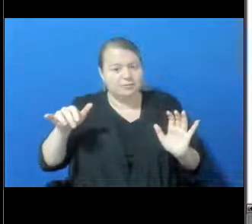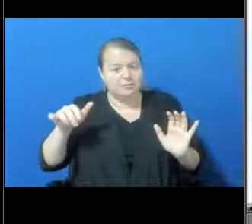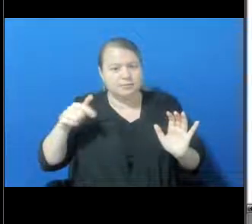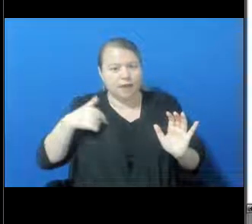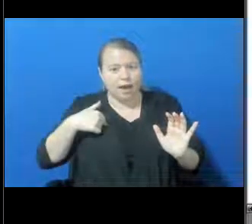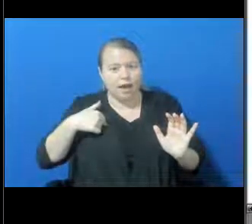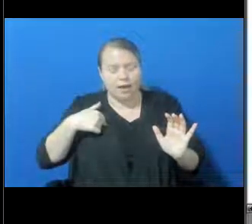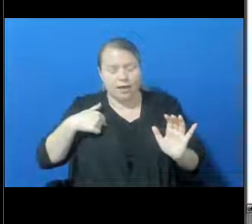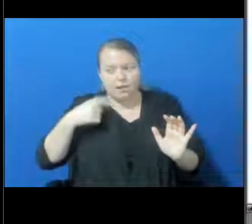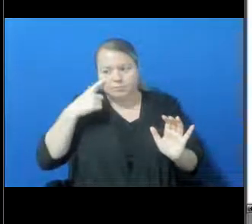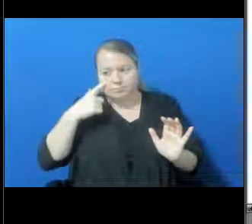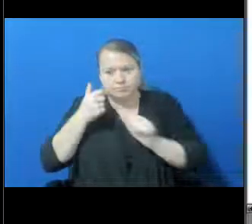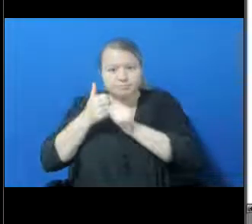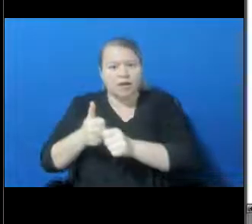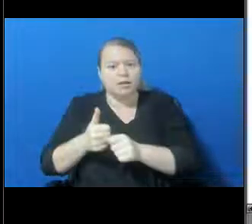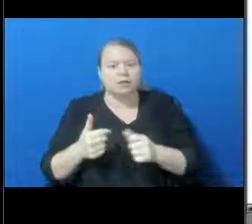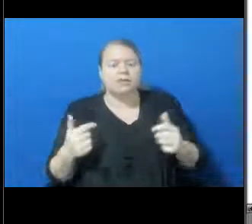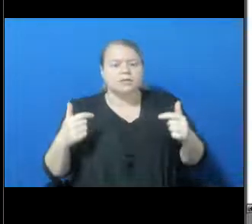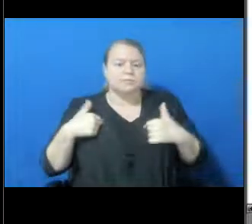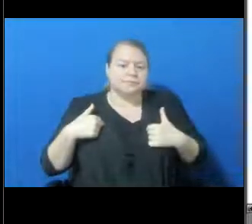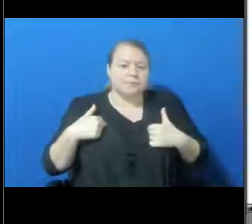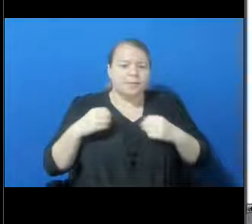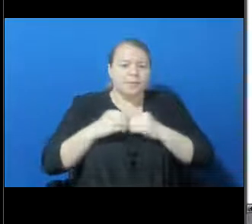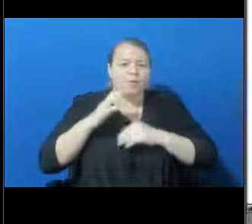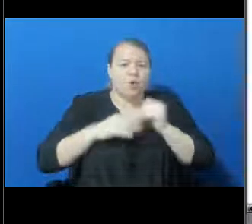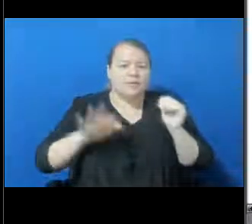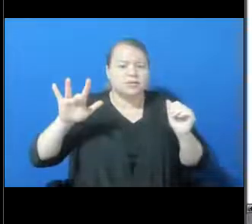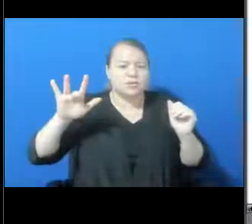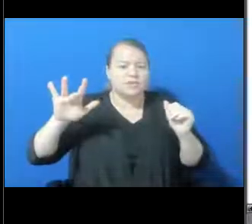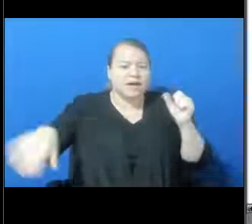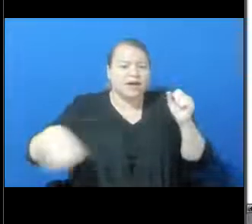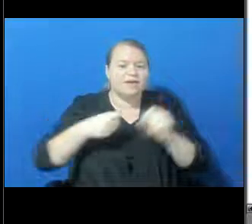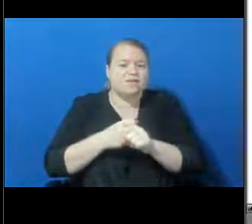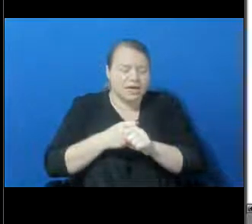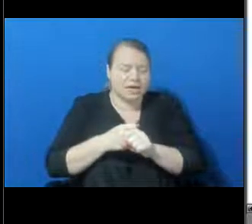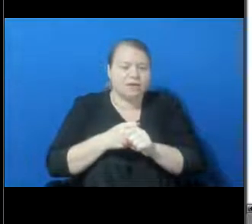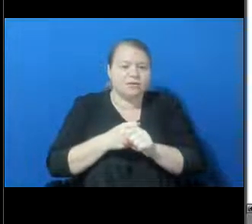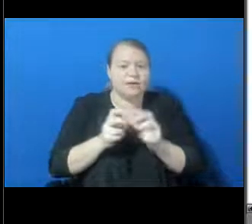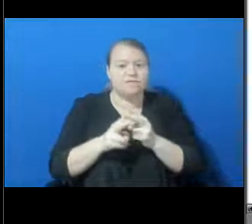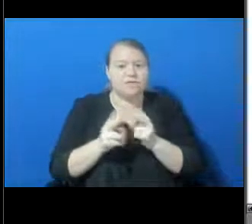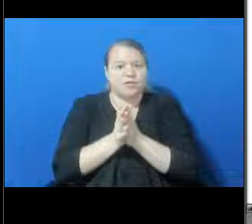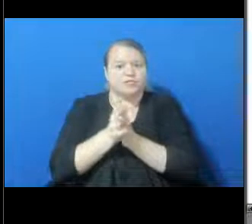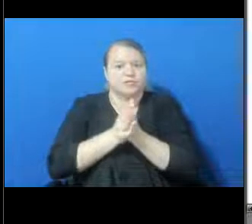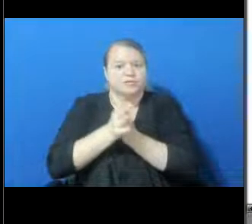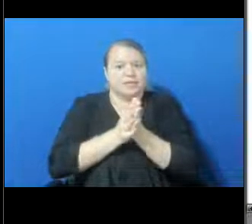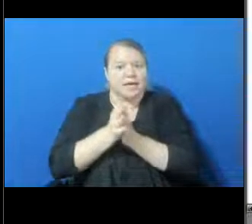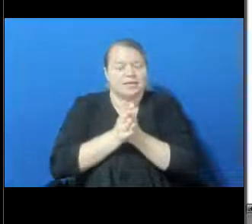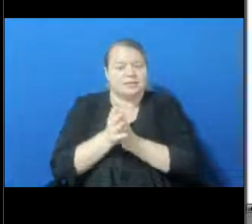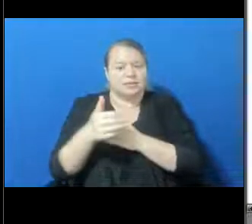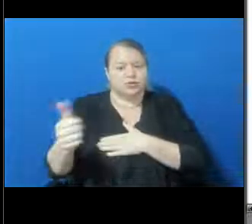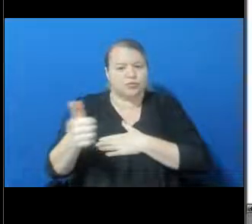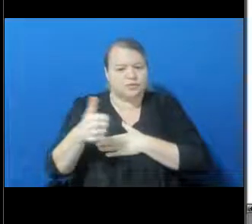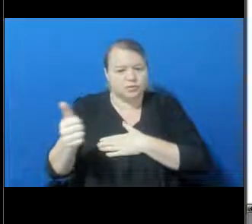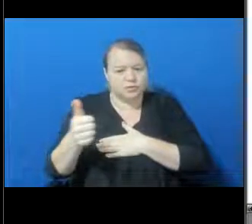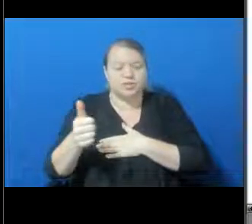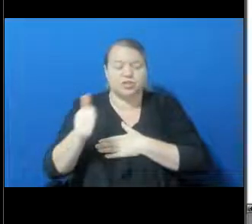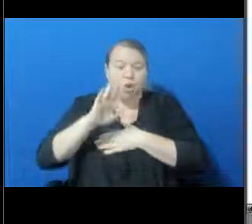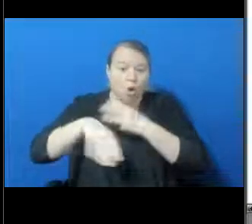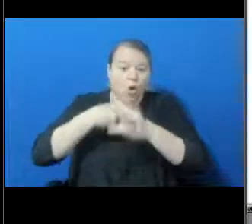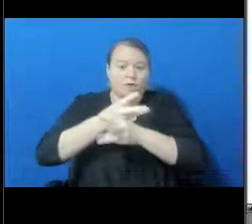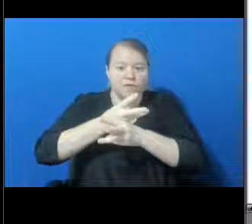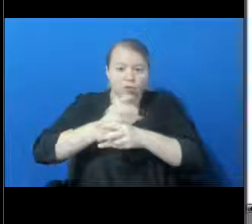I have more than 25 years of very enthusiastic exploration of the public transportation systems that I have completed across the world, and I will